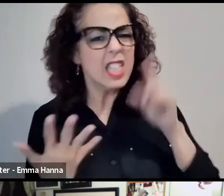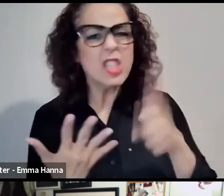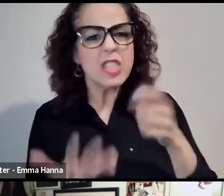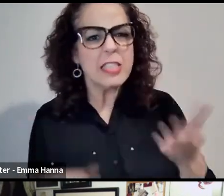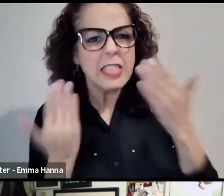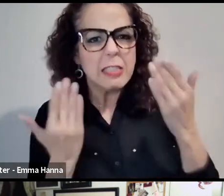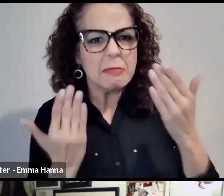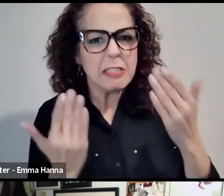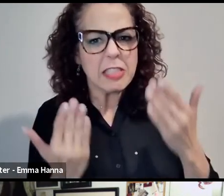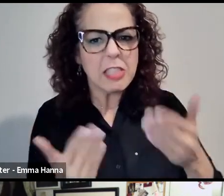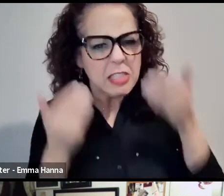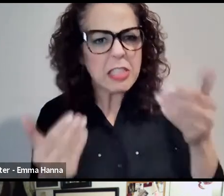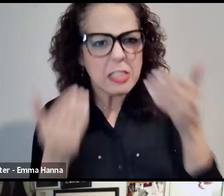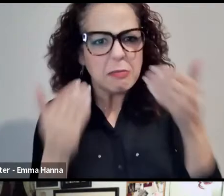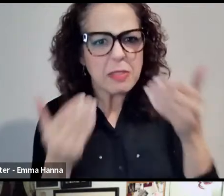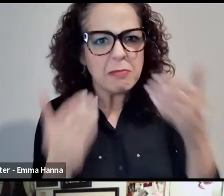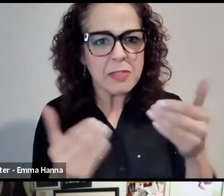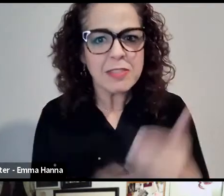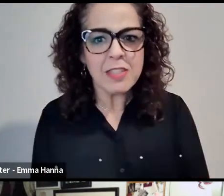I just